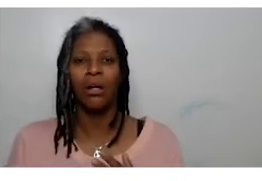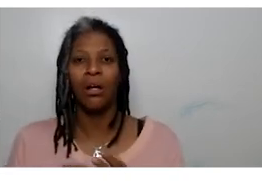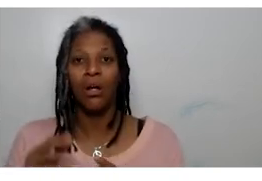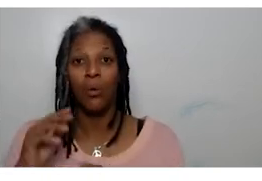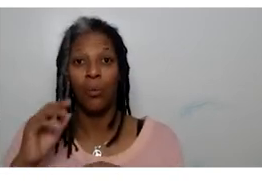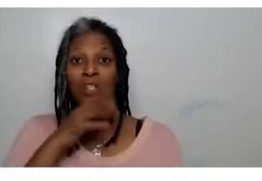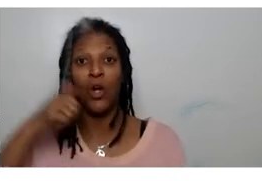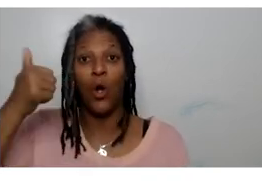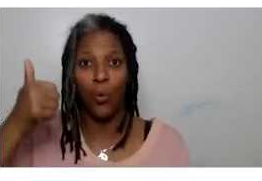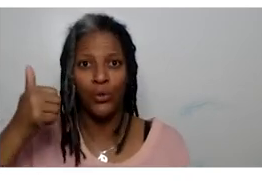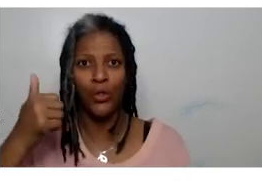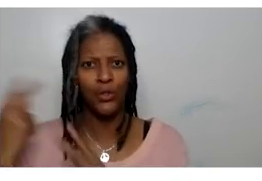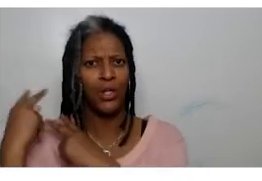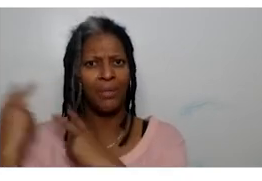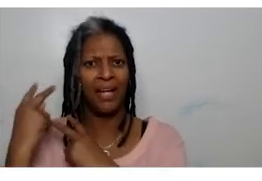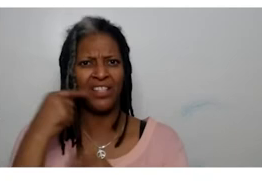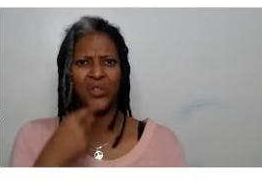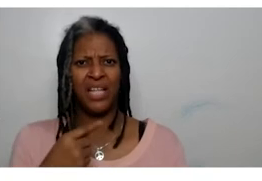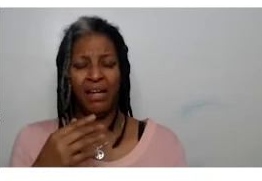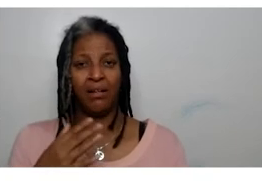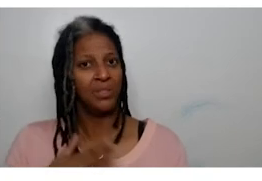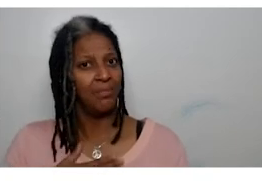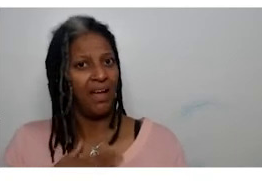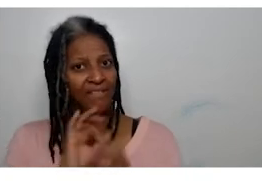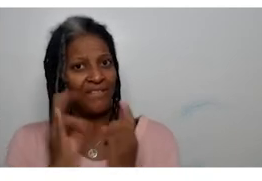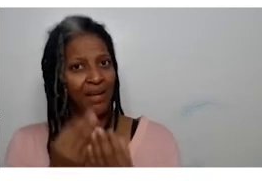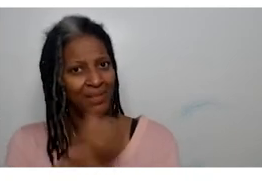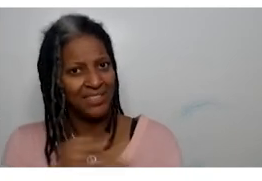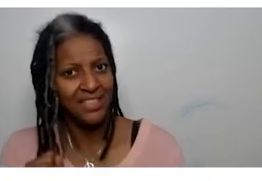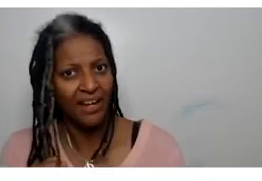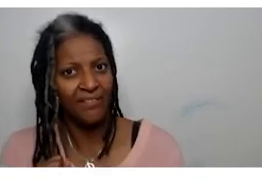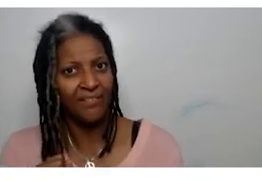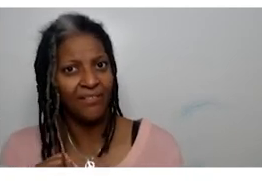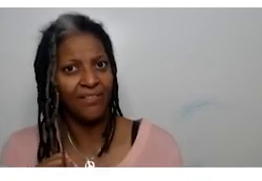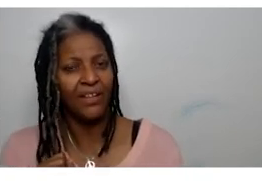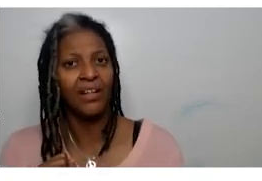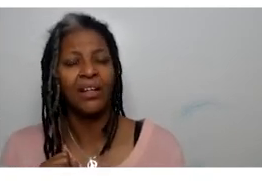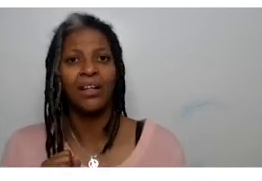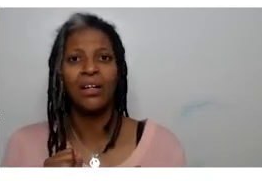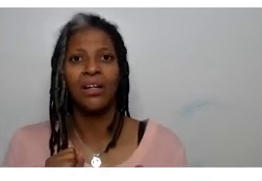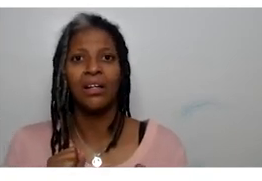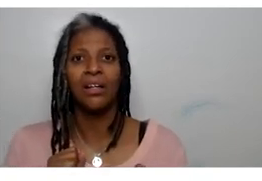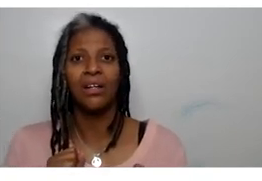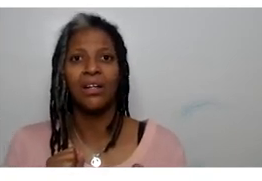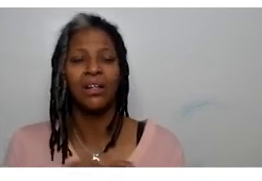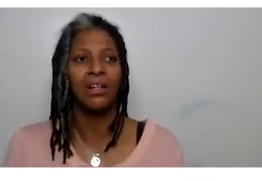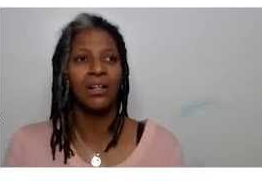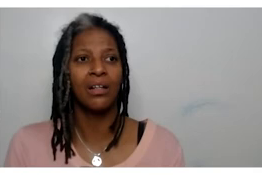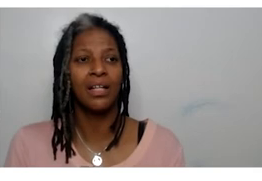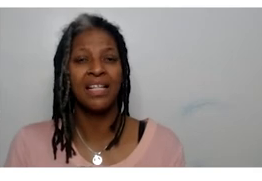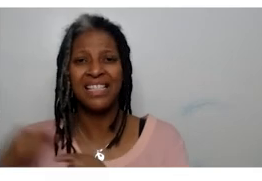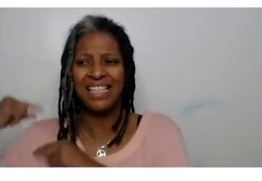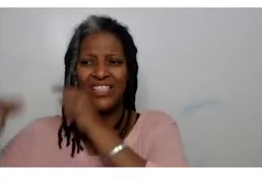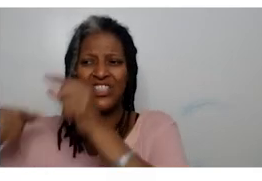my family safe? Did I live the life that I wanted? Did the cycles in my family continue to repeat themselves? And oftentimes